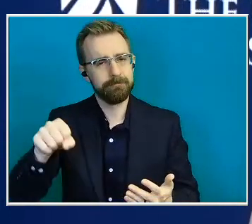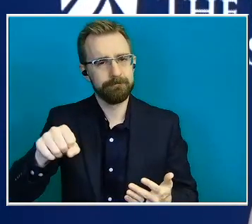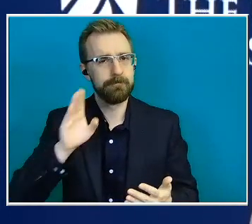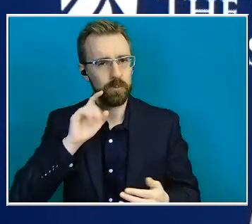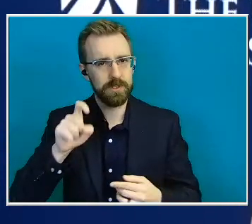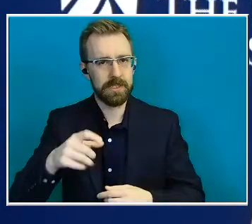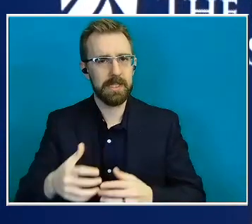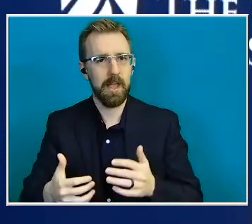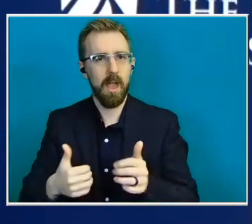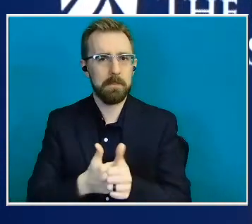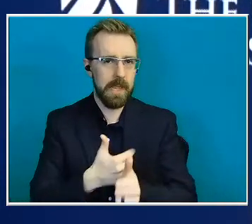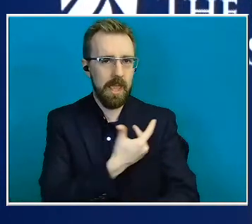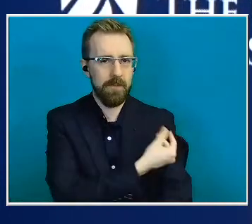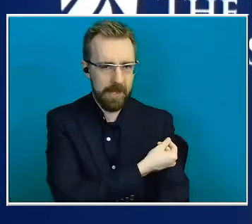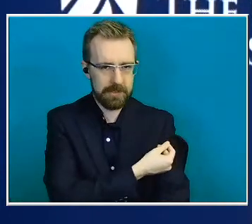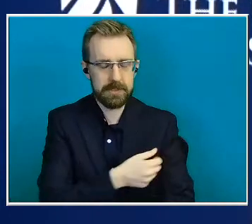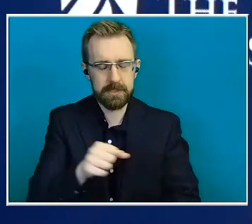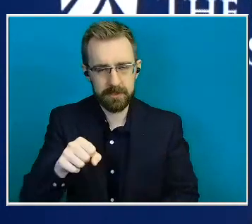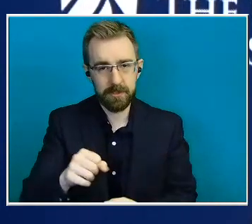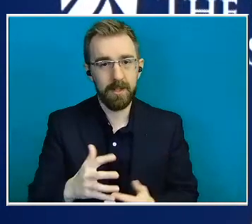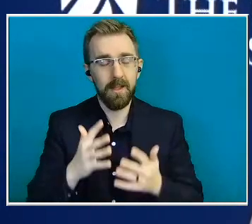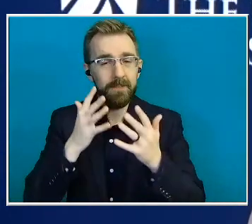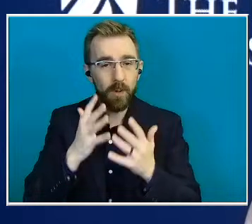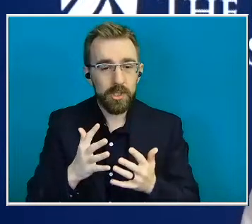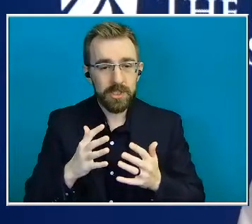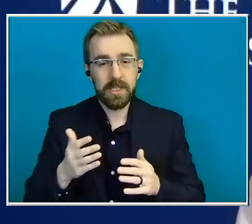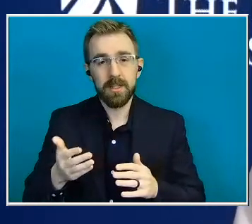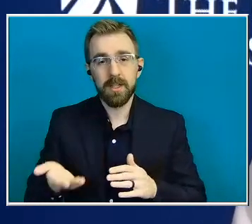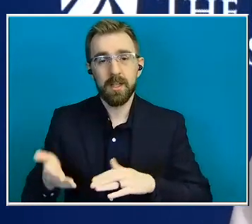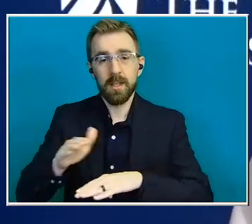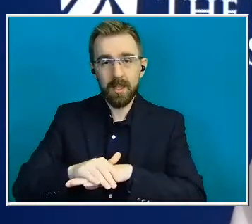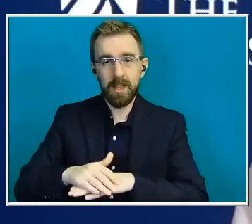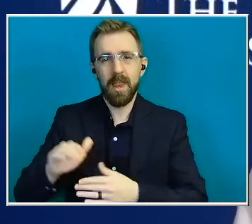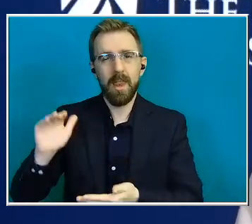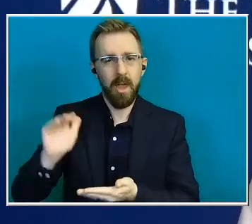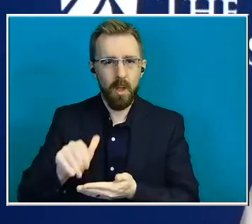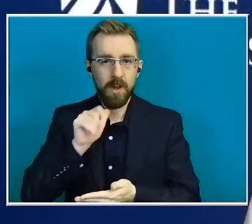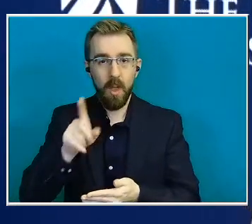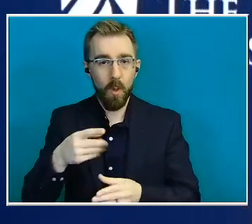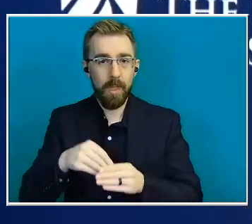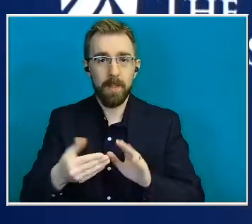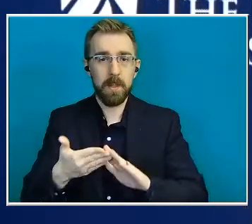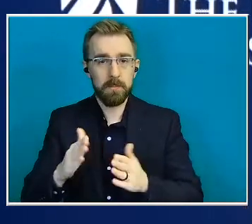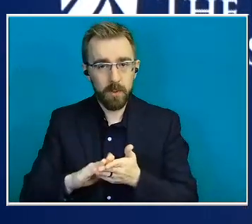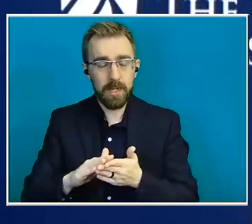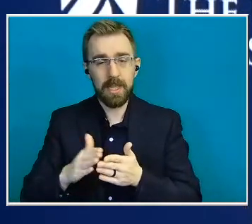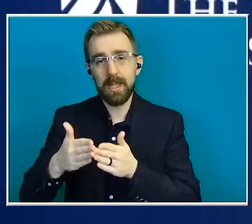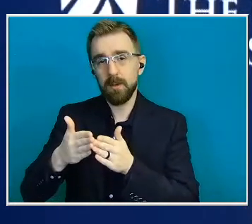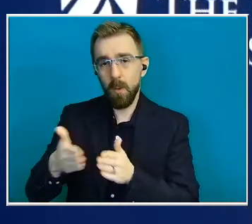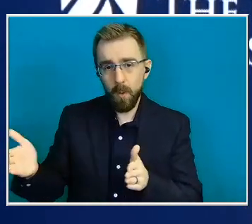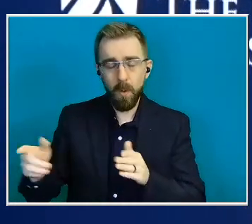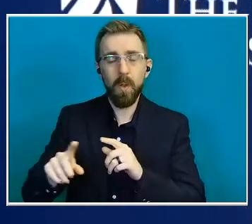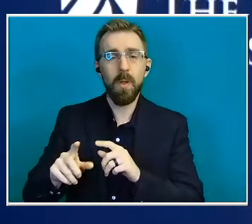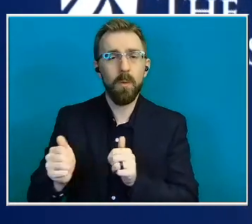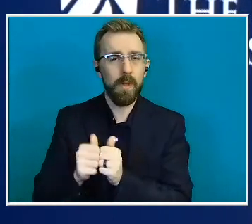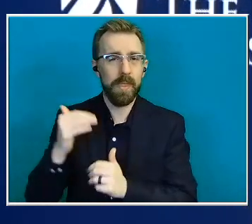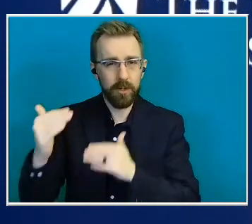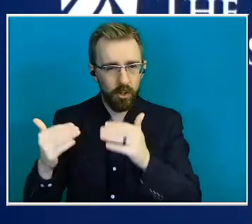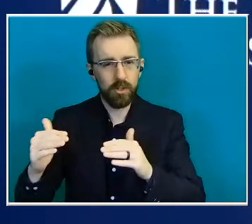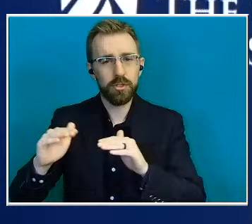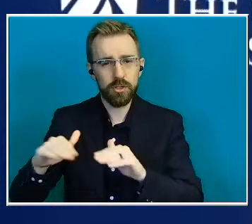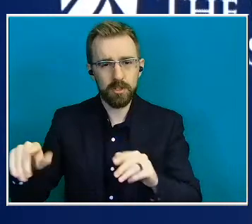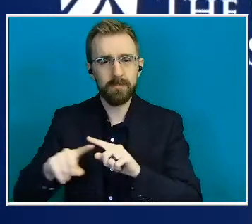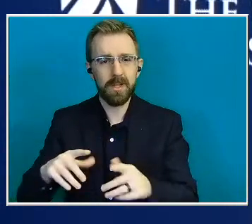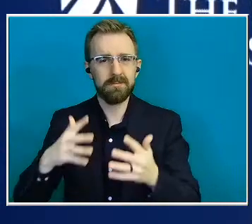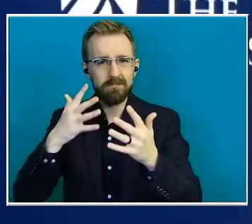vaccine. And unfortunately, the uptake is low, not only in the community as a whole with adults and children, but unfortunately also